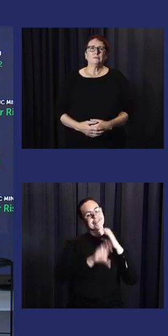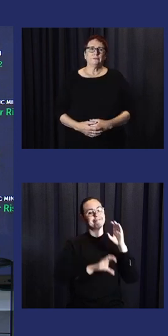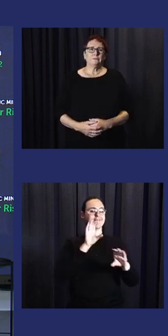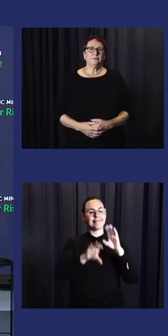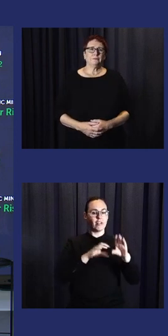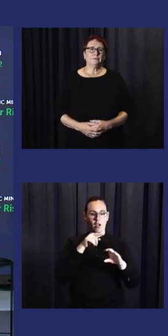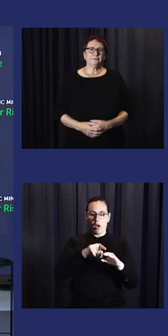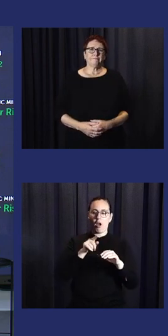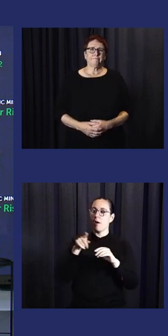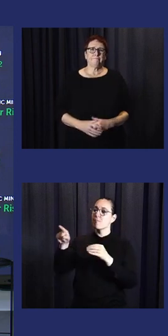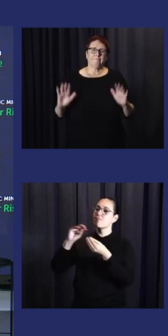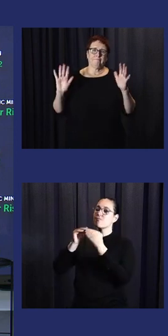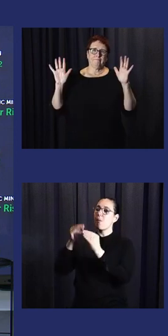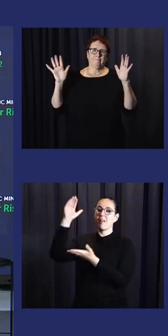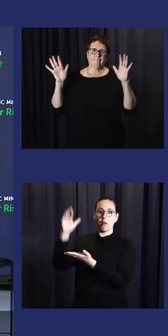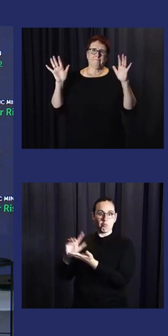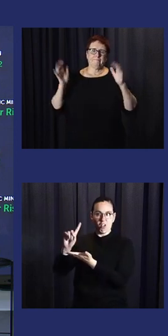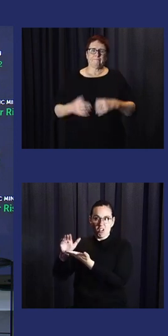Great.